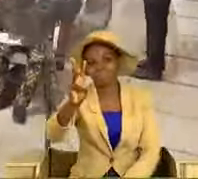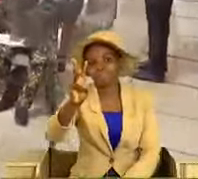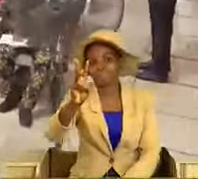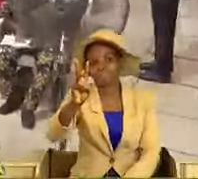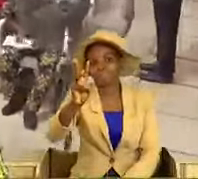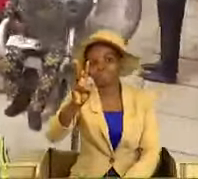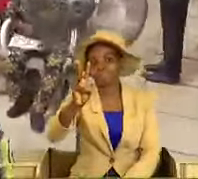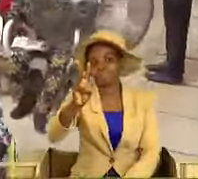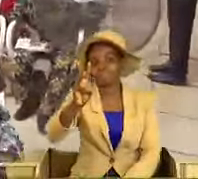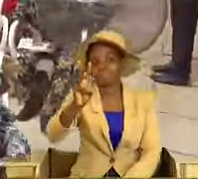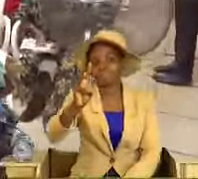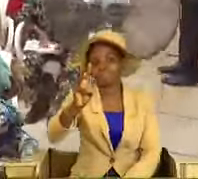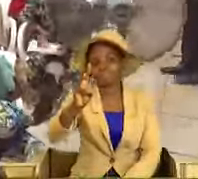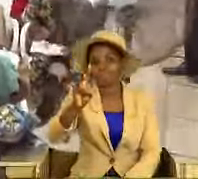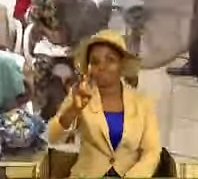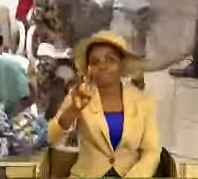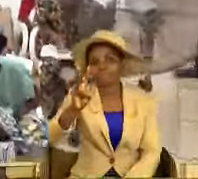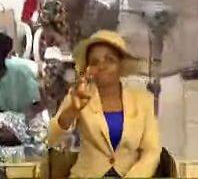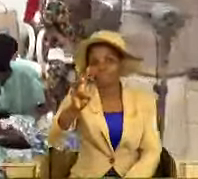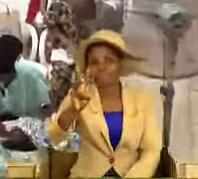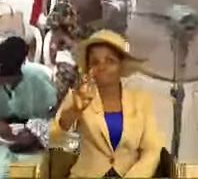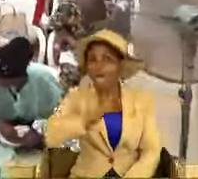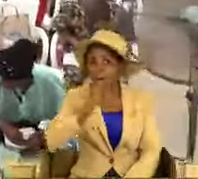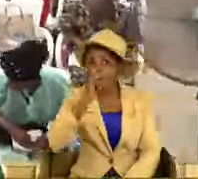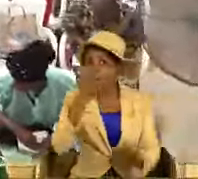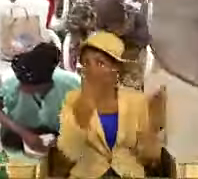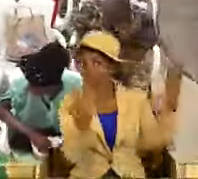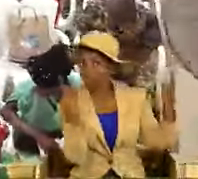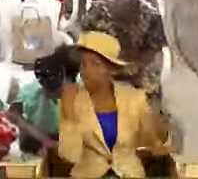46 waiting for you to get